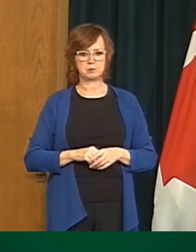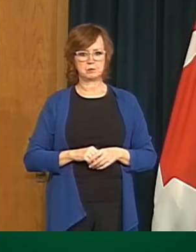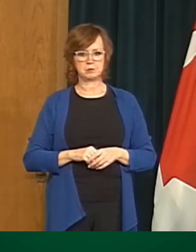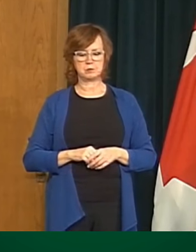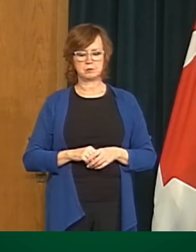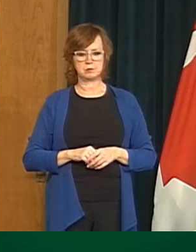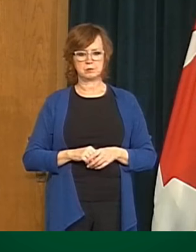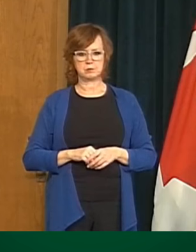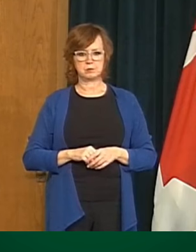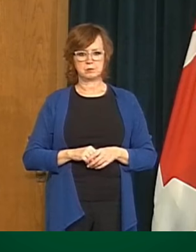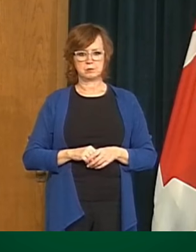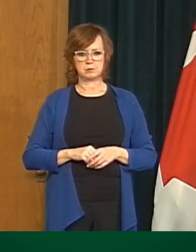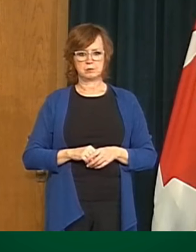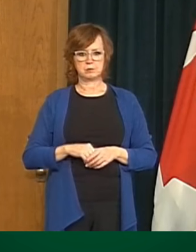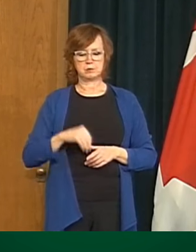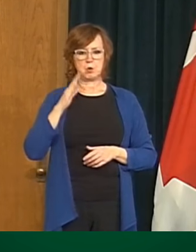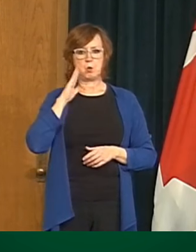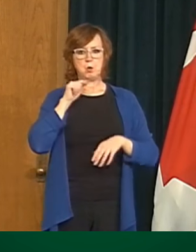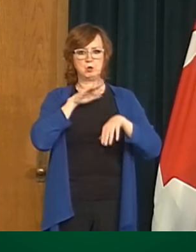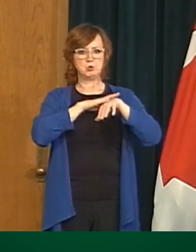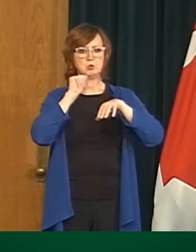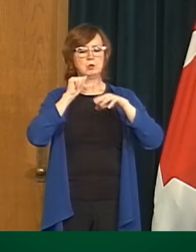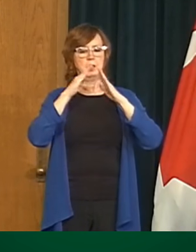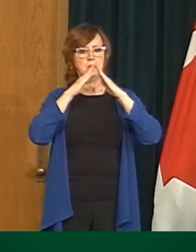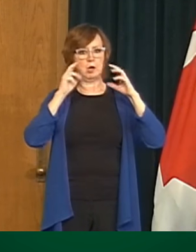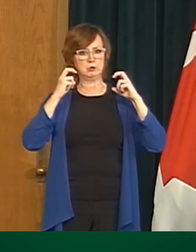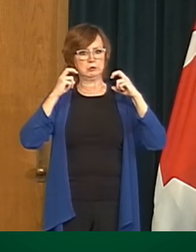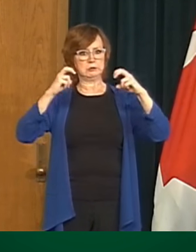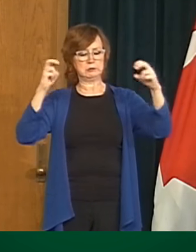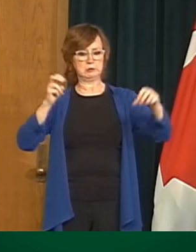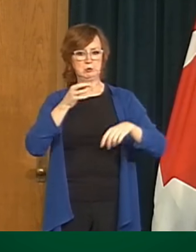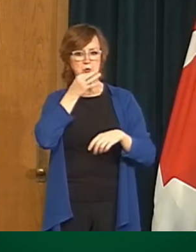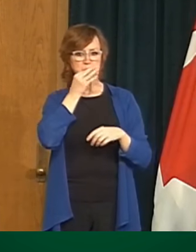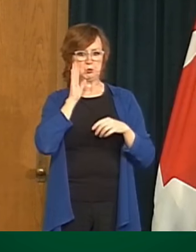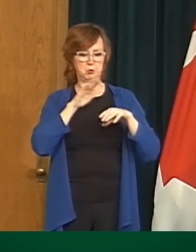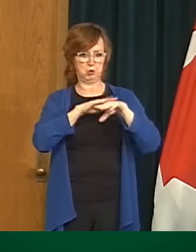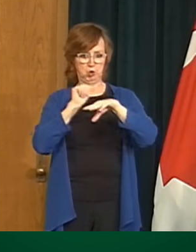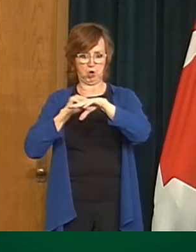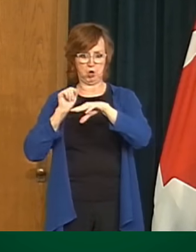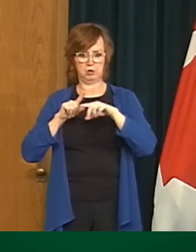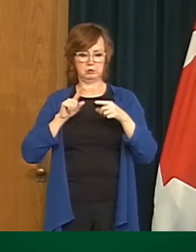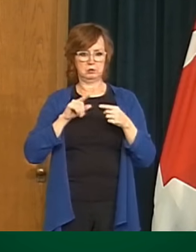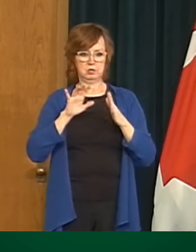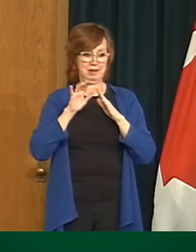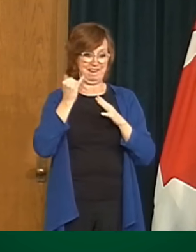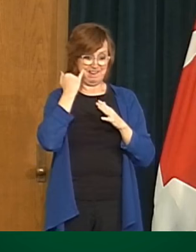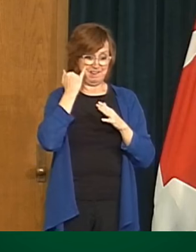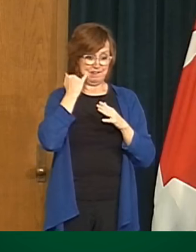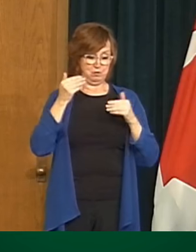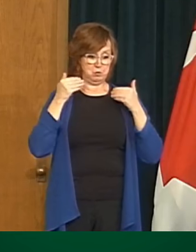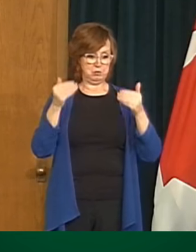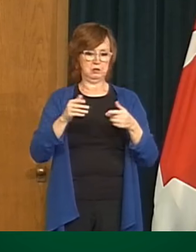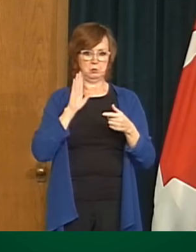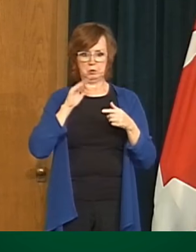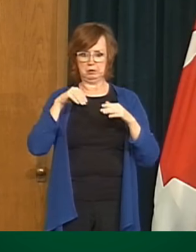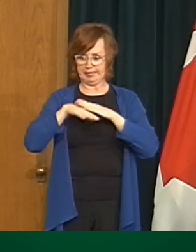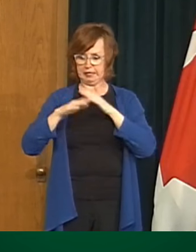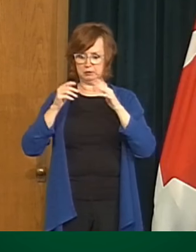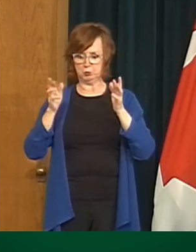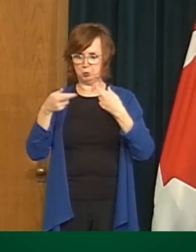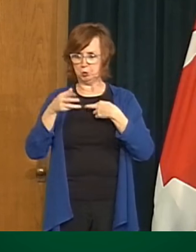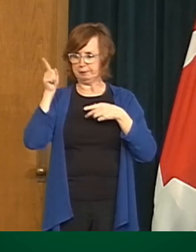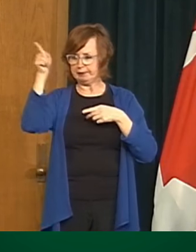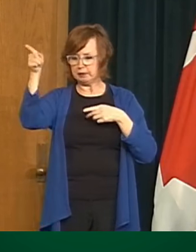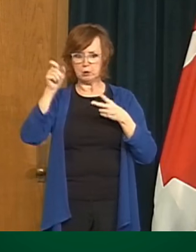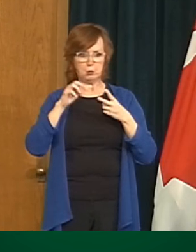be recalling the legislature in some fashion, and if so, in what form, in terms of full sitting and committees? What are we? I haven't